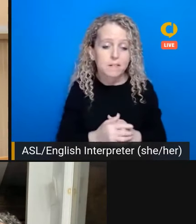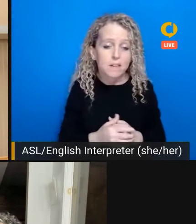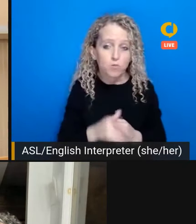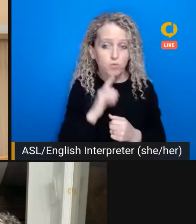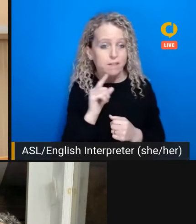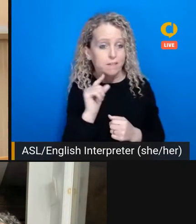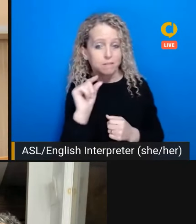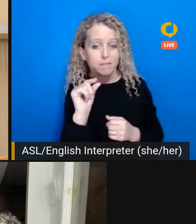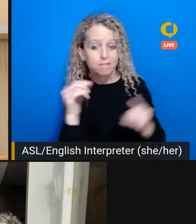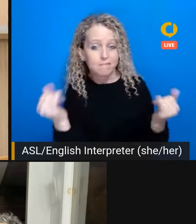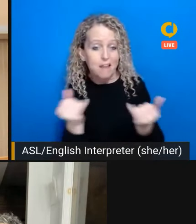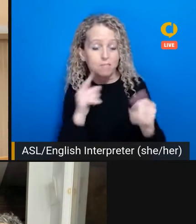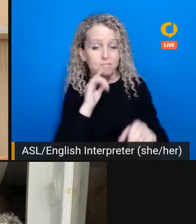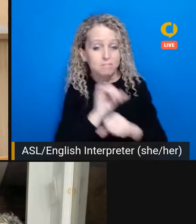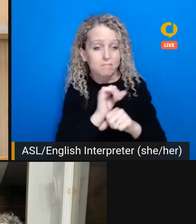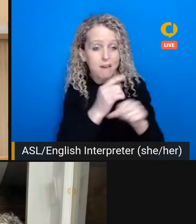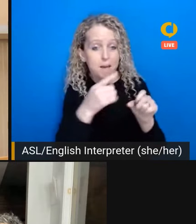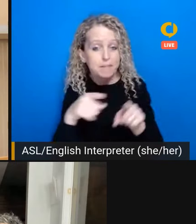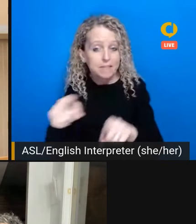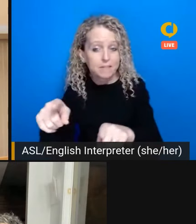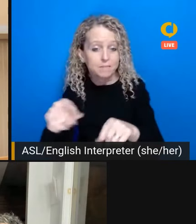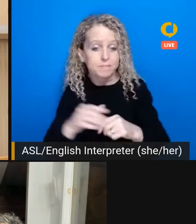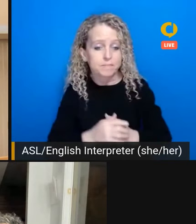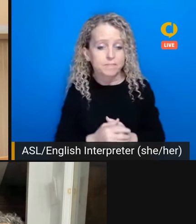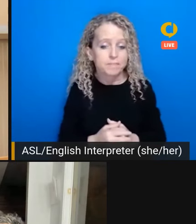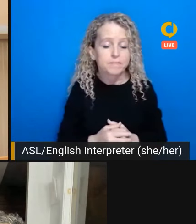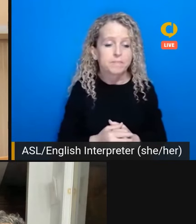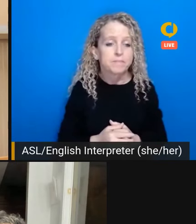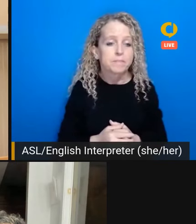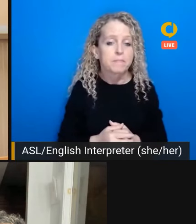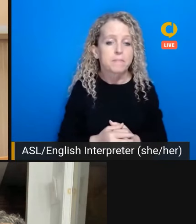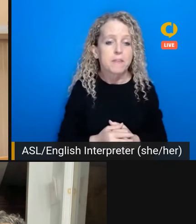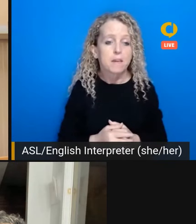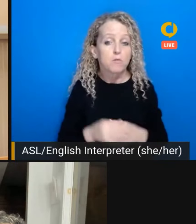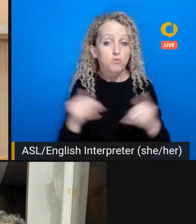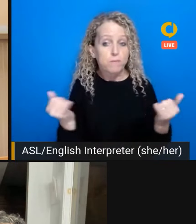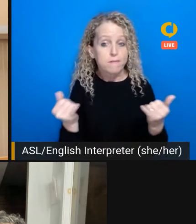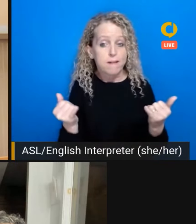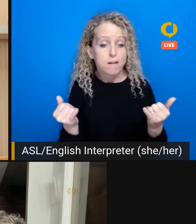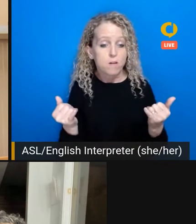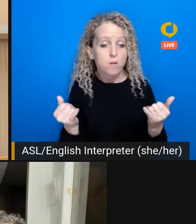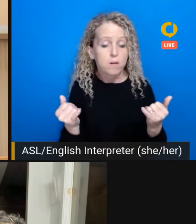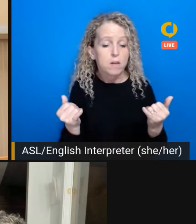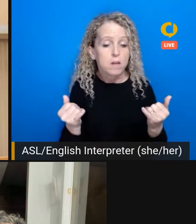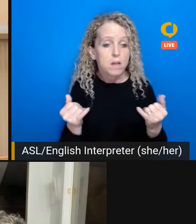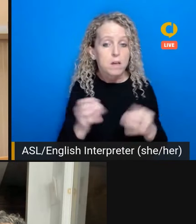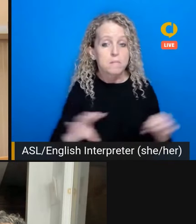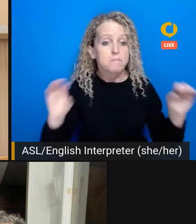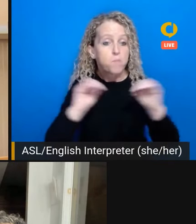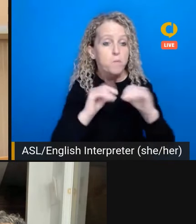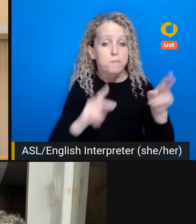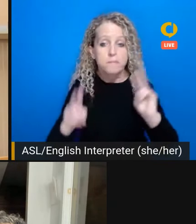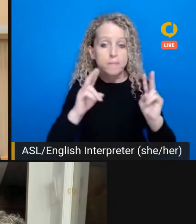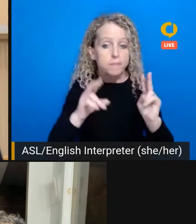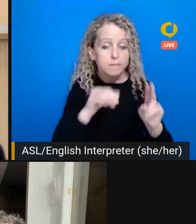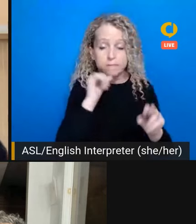happening. There is a definite trend toward higher rates of unemployment